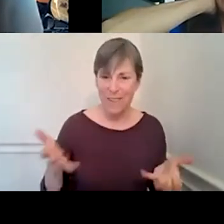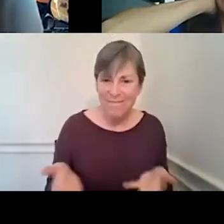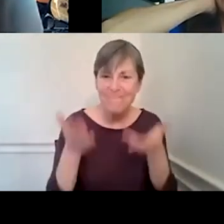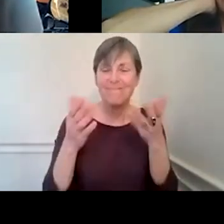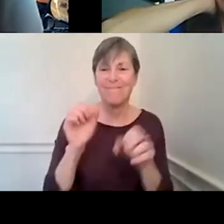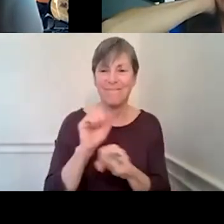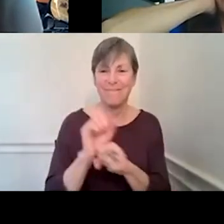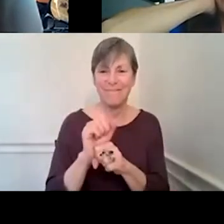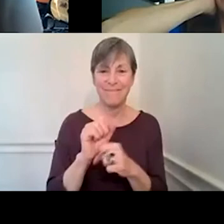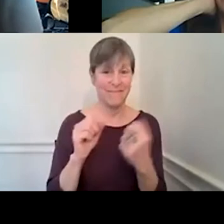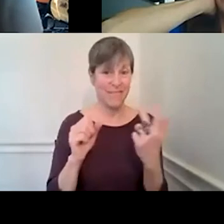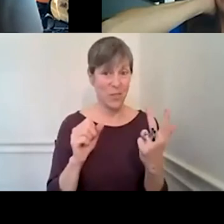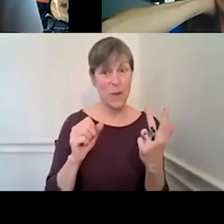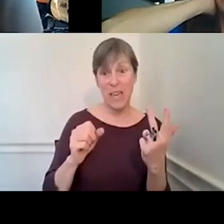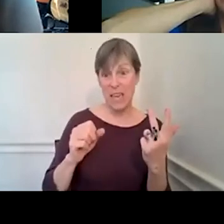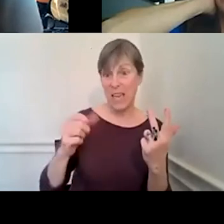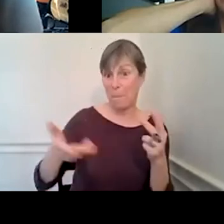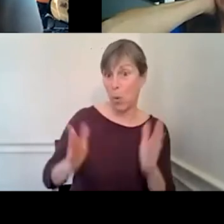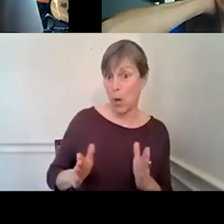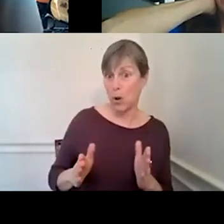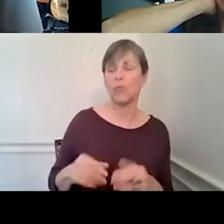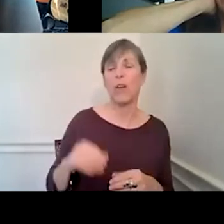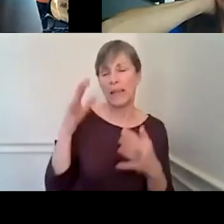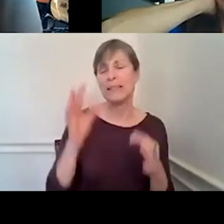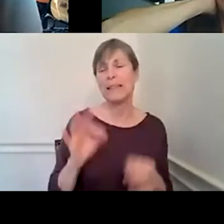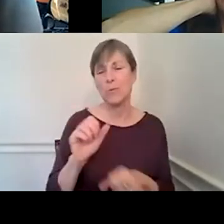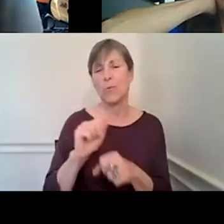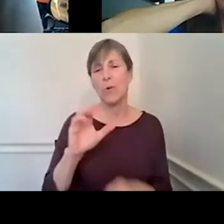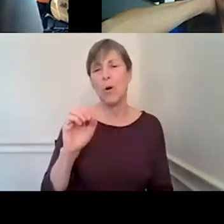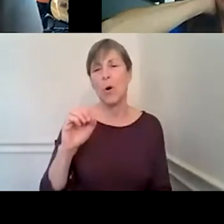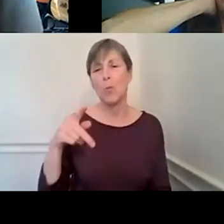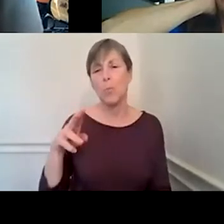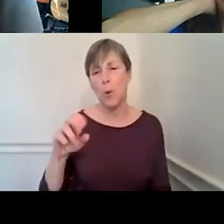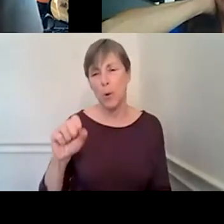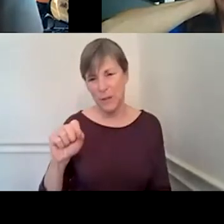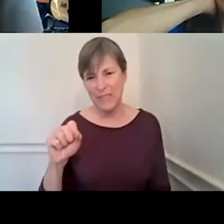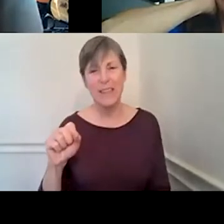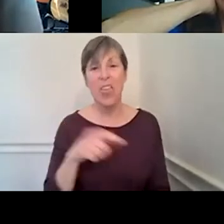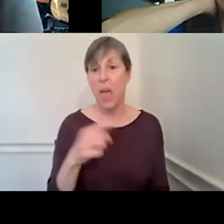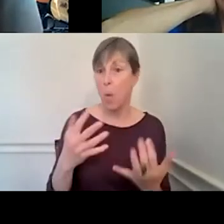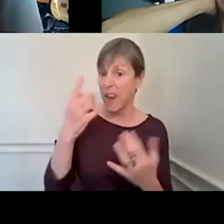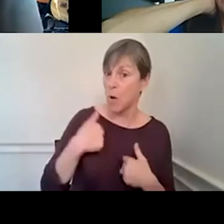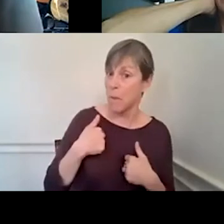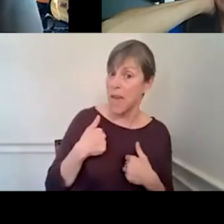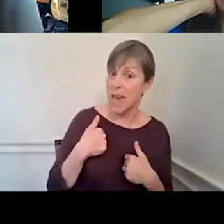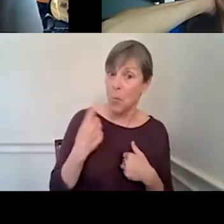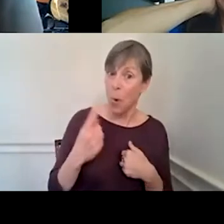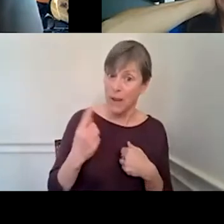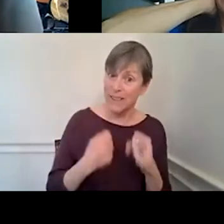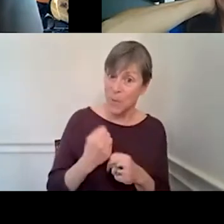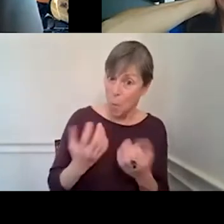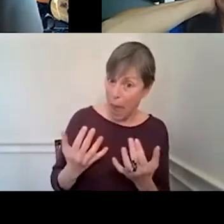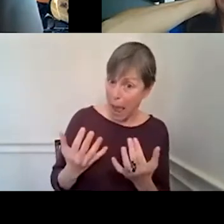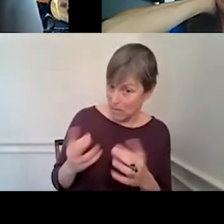employers, I ended up choosing Cooper's and Libran, but it was PwC then, waited for me for that year